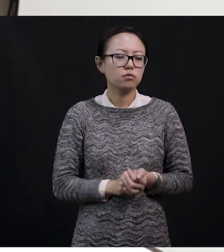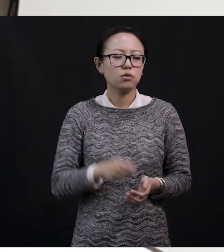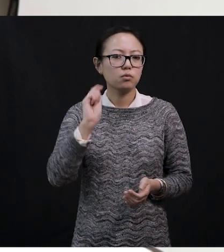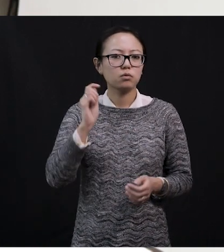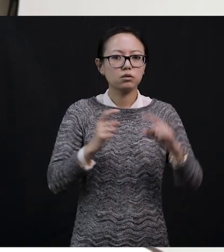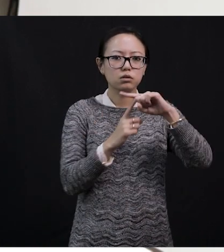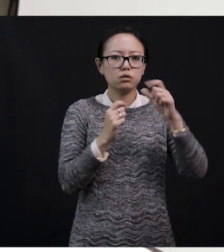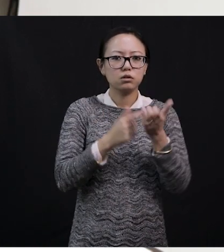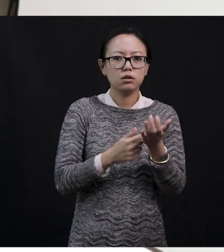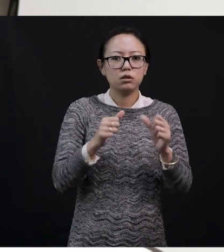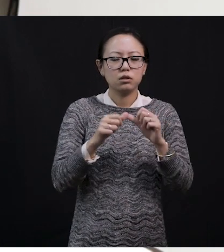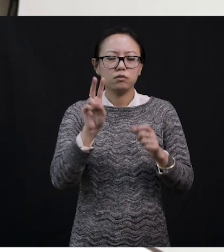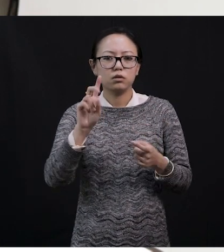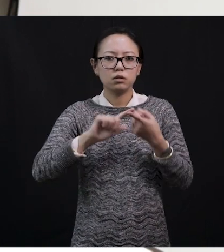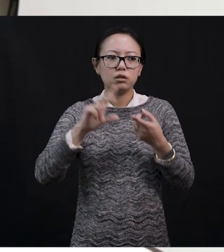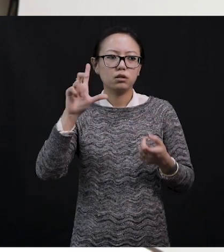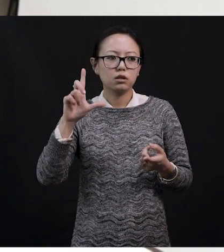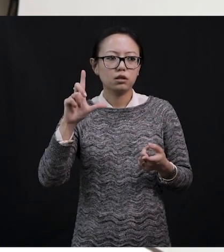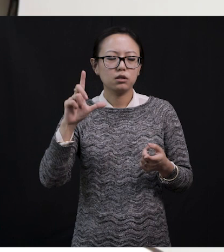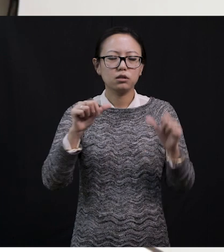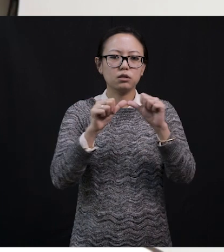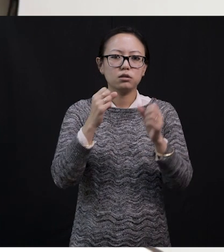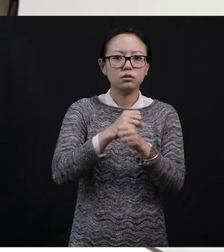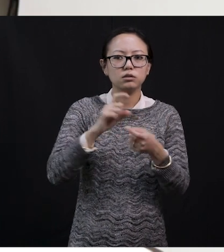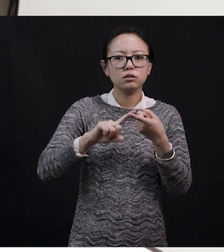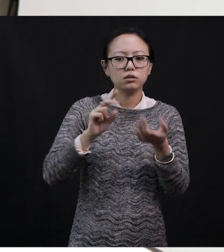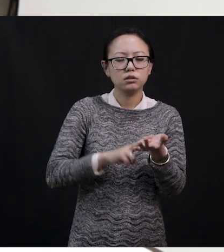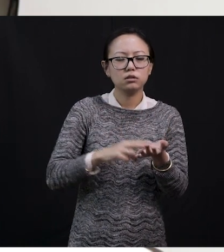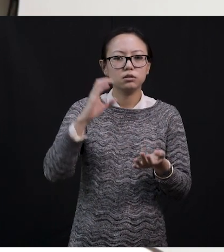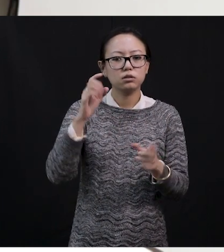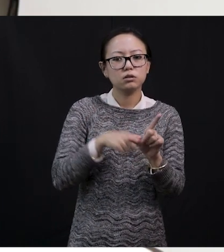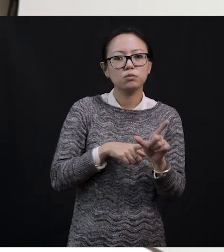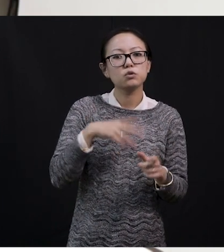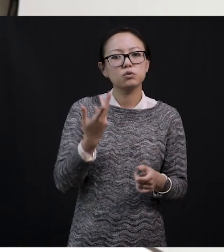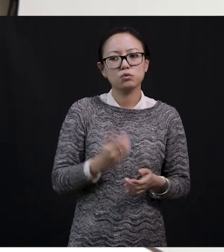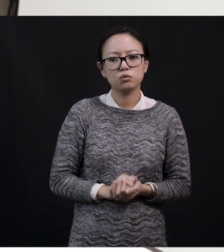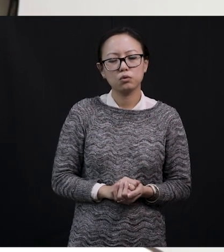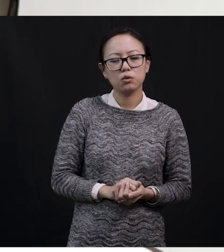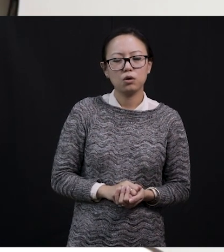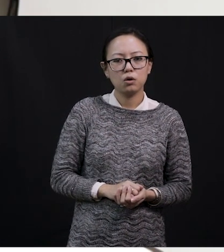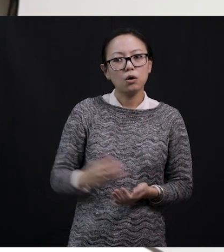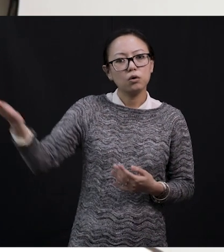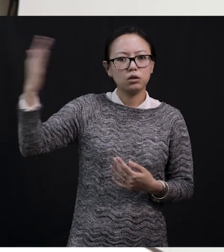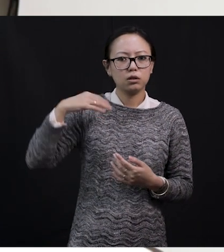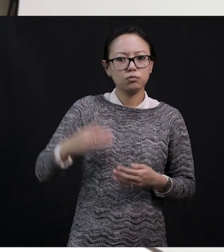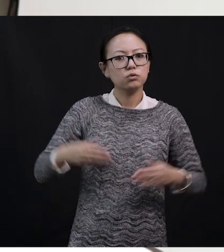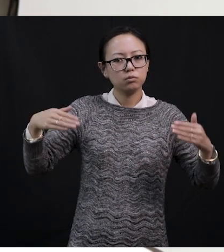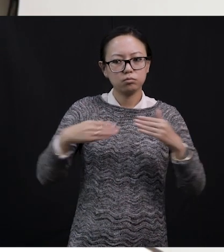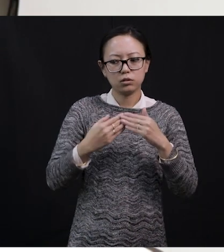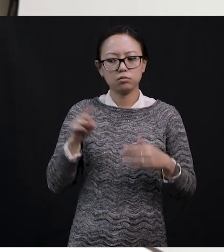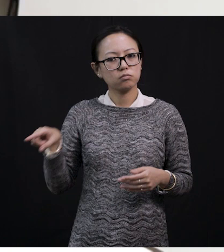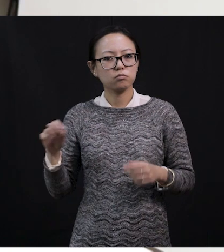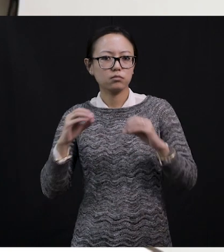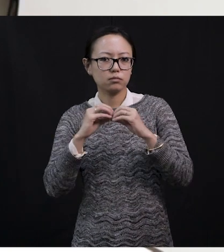a new job. And yet Bipin Babu all this time refused to meet him. Now, you remember that, and